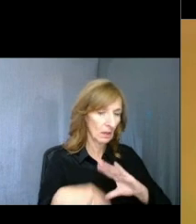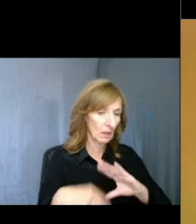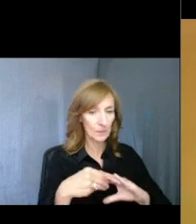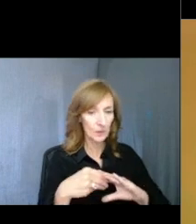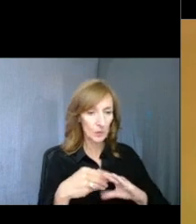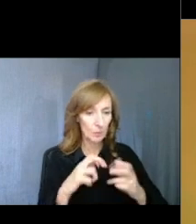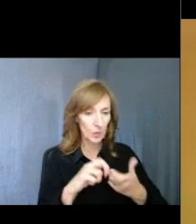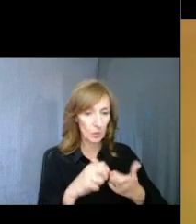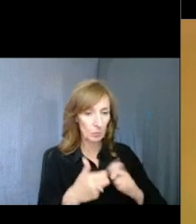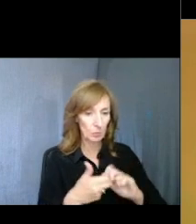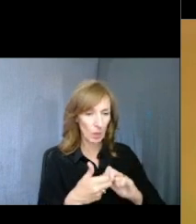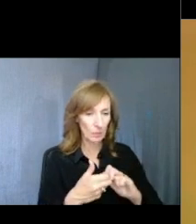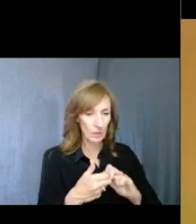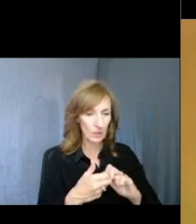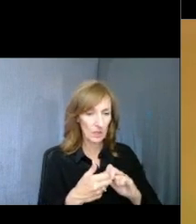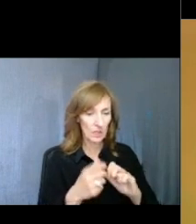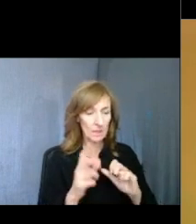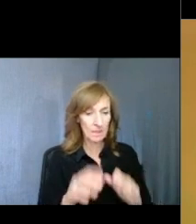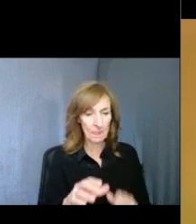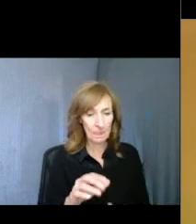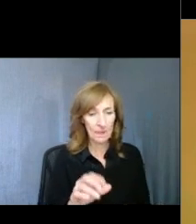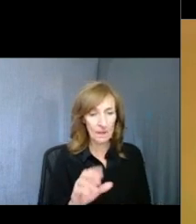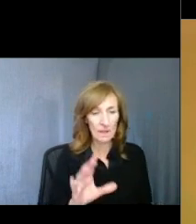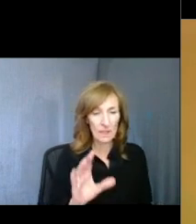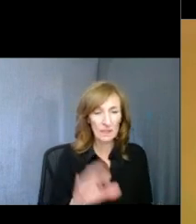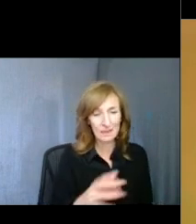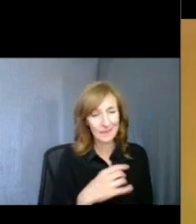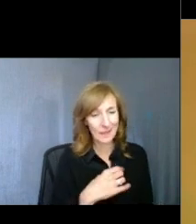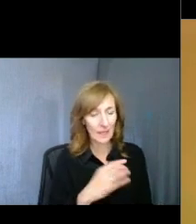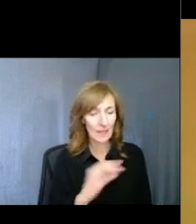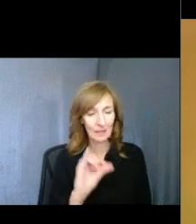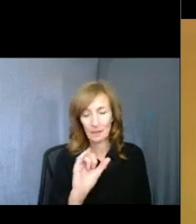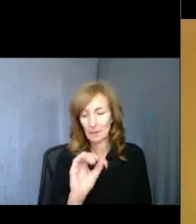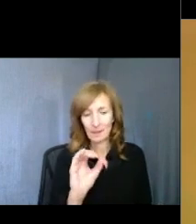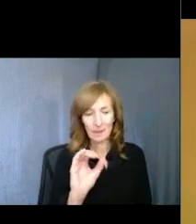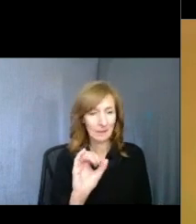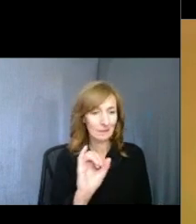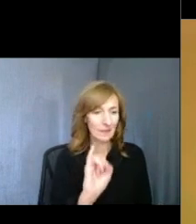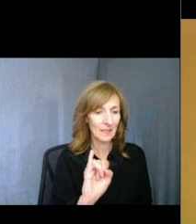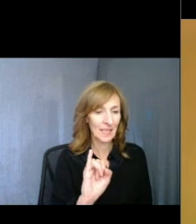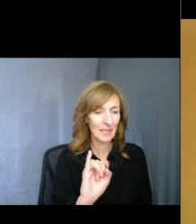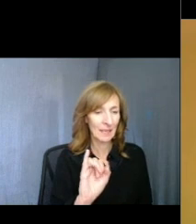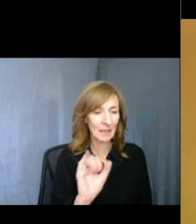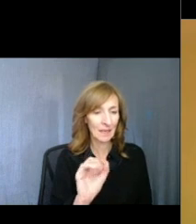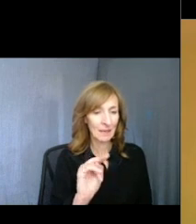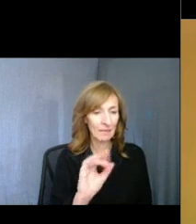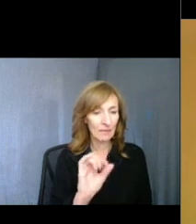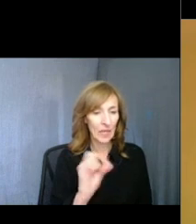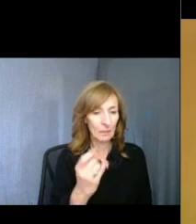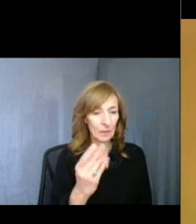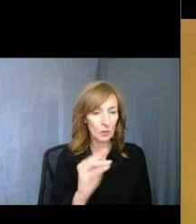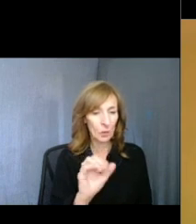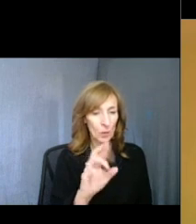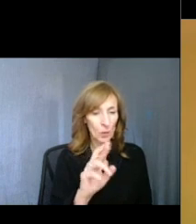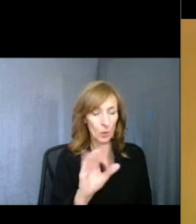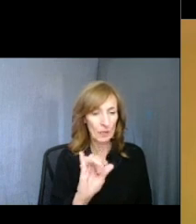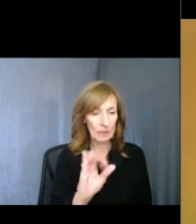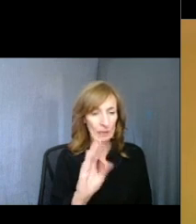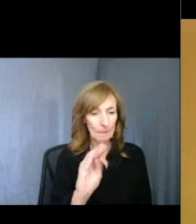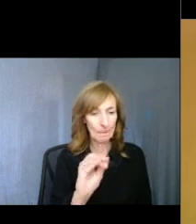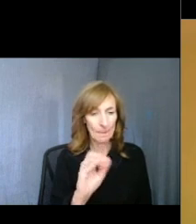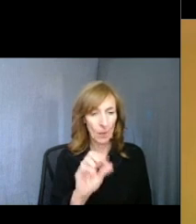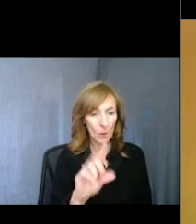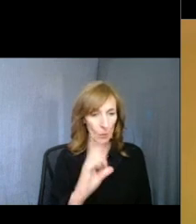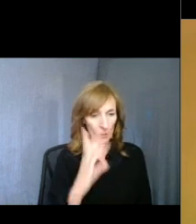is the new term for inflammatory bowel disease, whether just that eventually the kidney